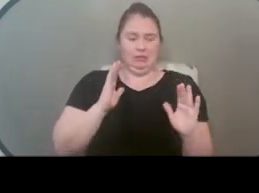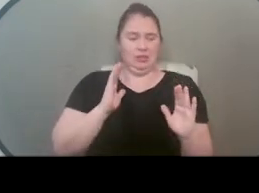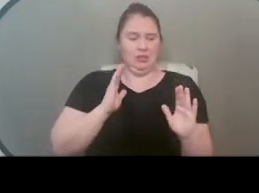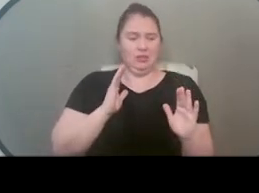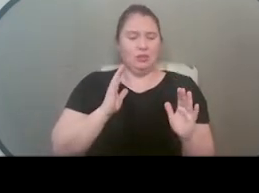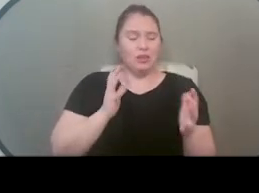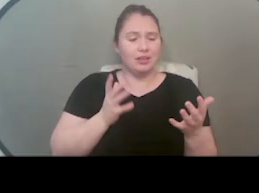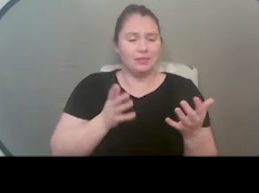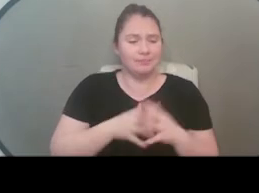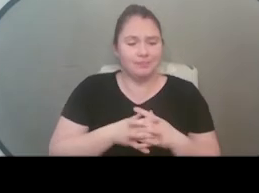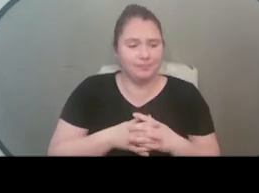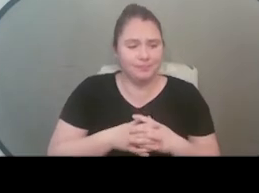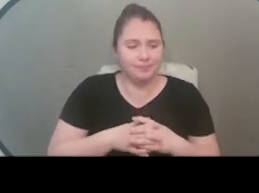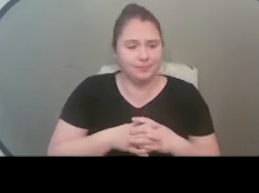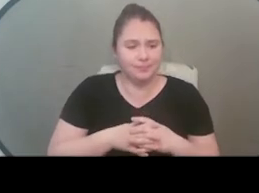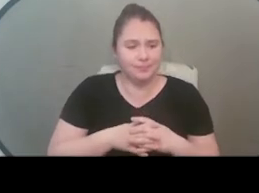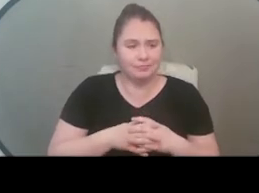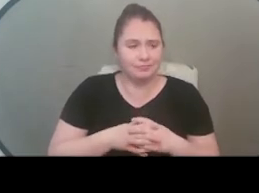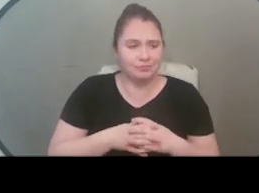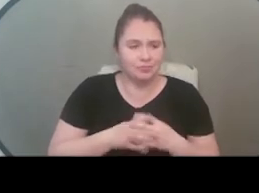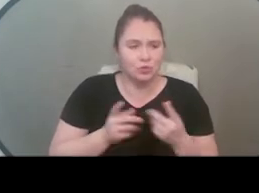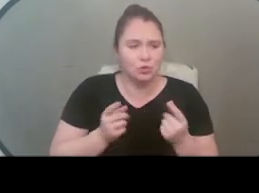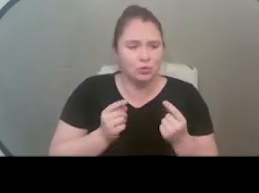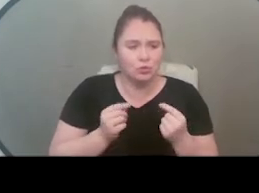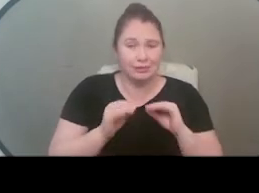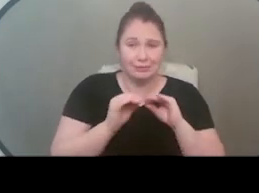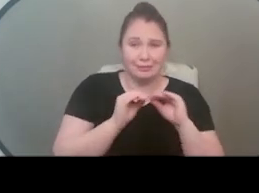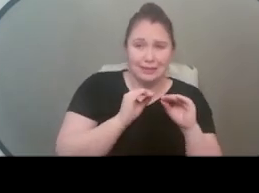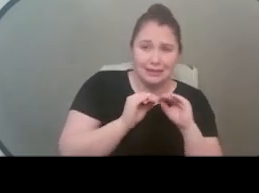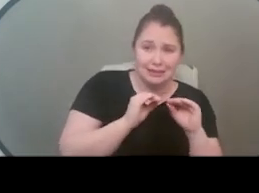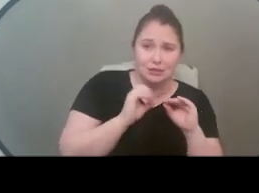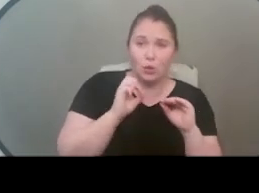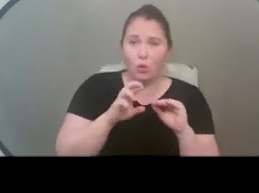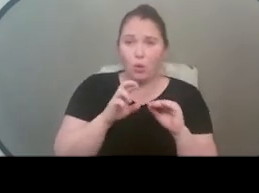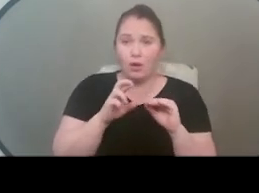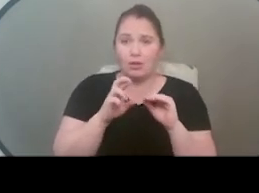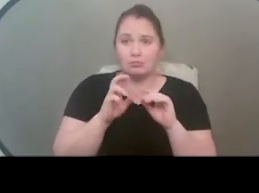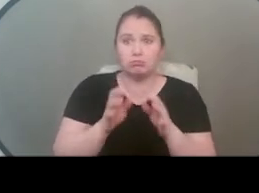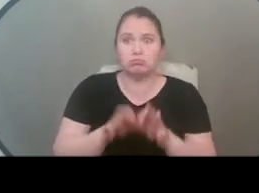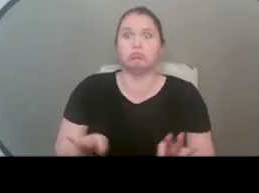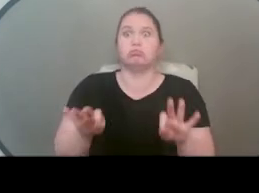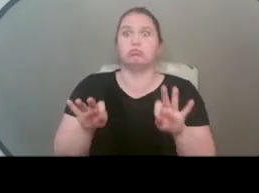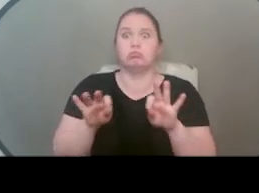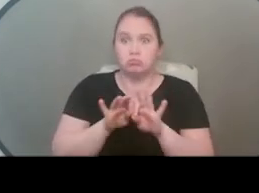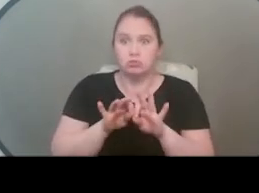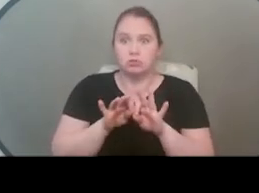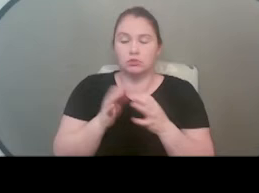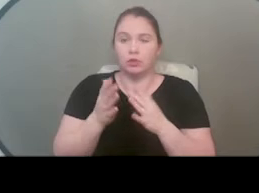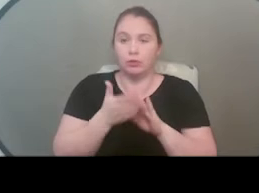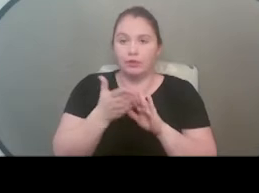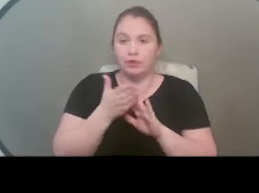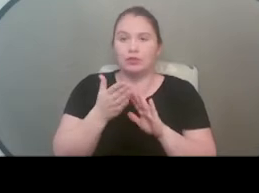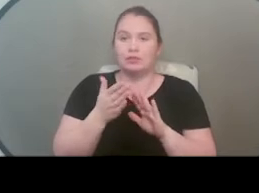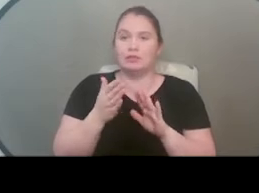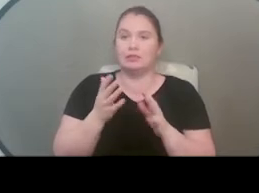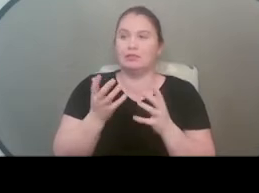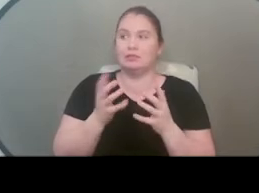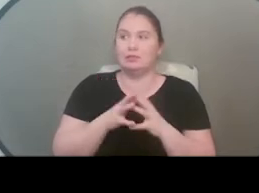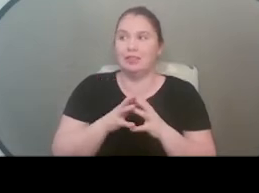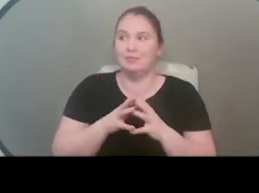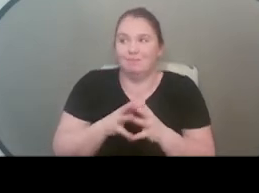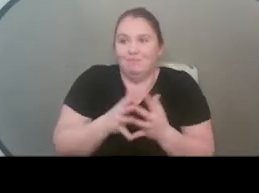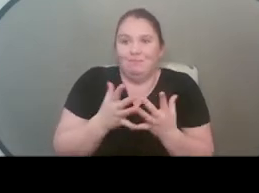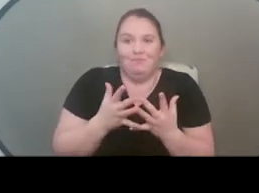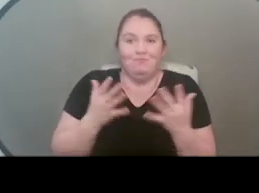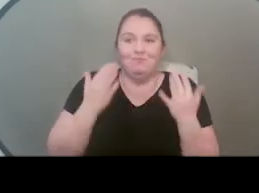the fix or doing major renovations or a new building. I mean, it seems like these cover it, but I don't know if